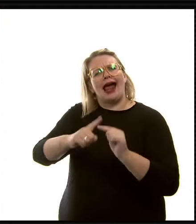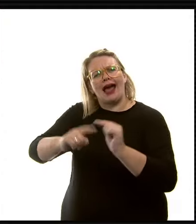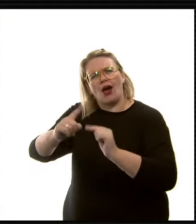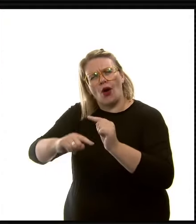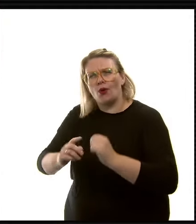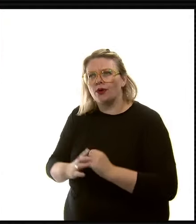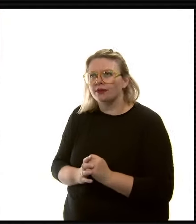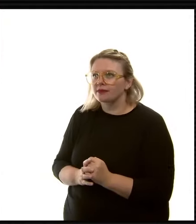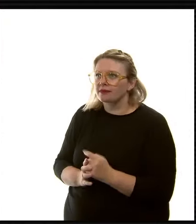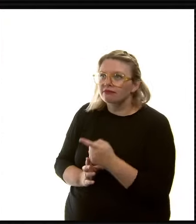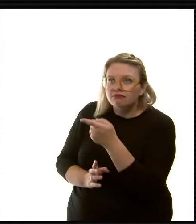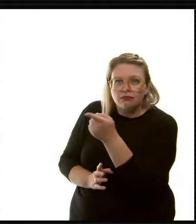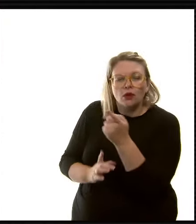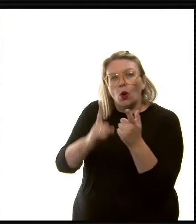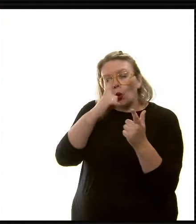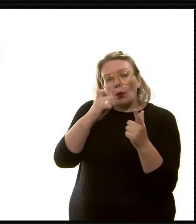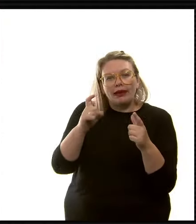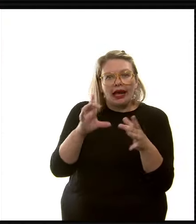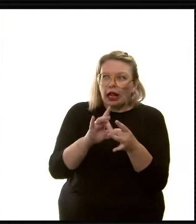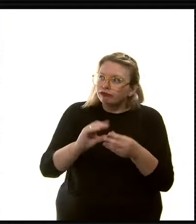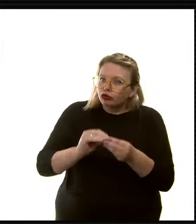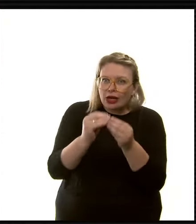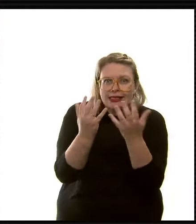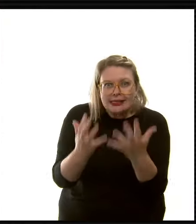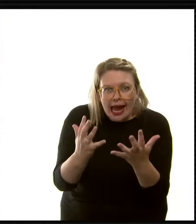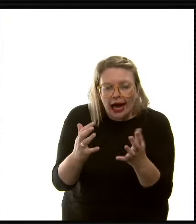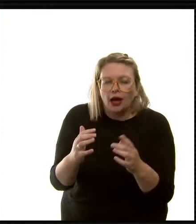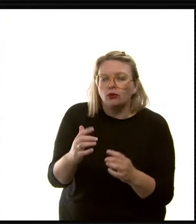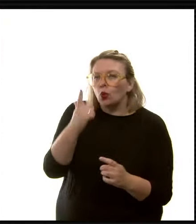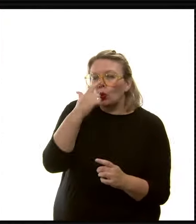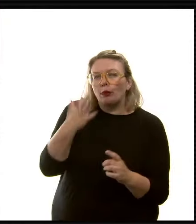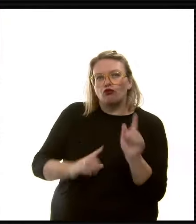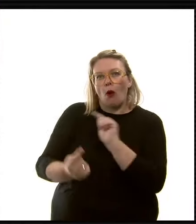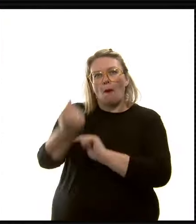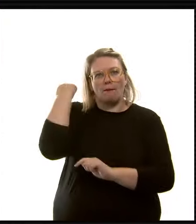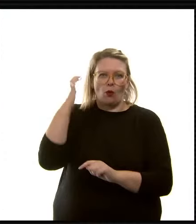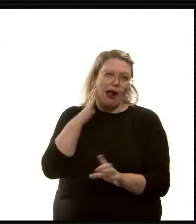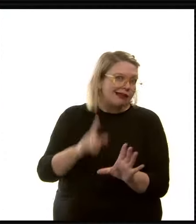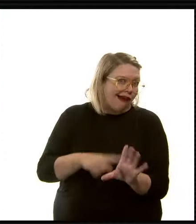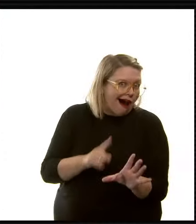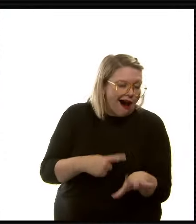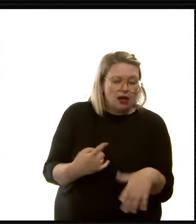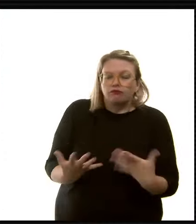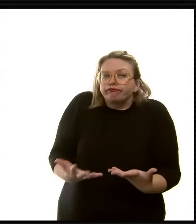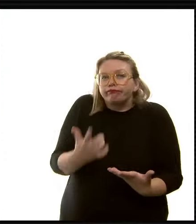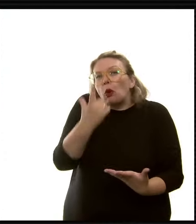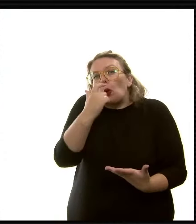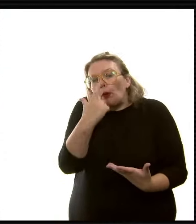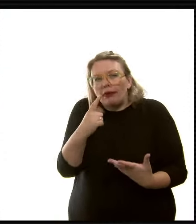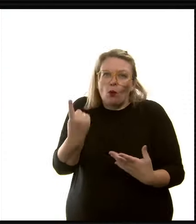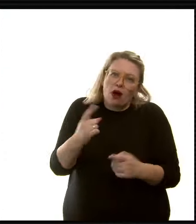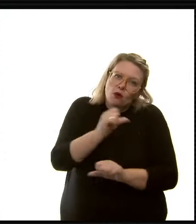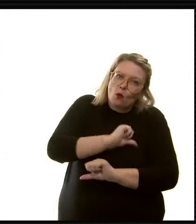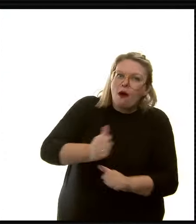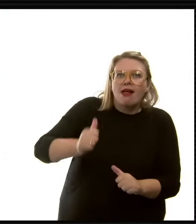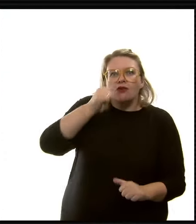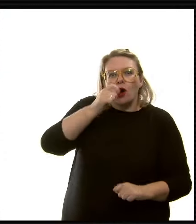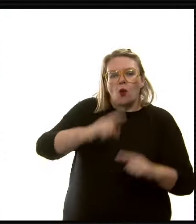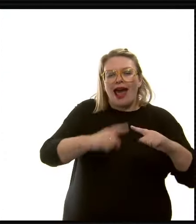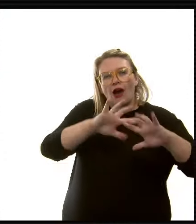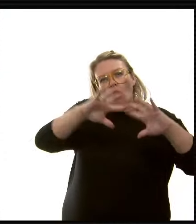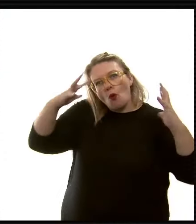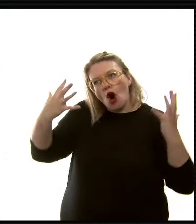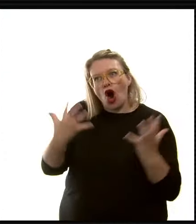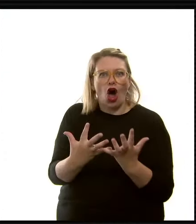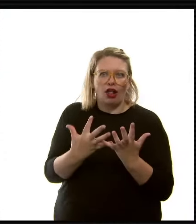that they love creating now. It could have been something that inspired them as children, or it could be one of the amazing, iconic LEGO worlds that LEGO fans